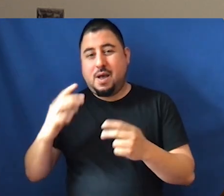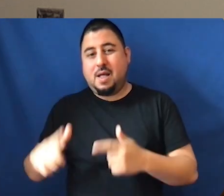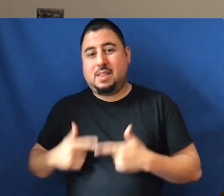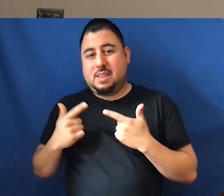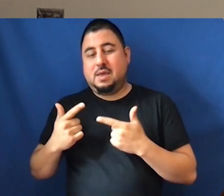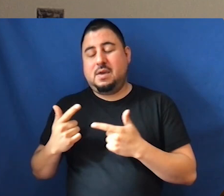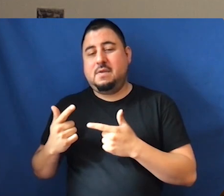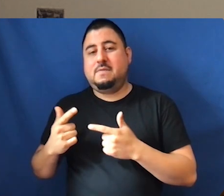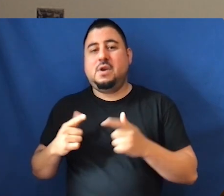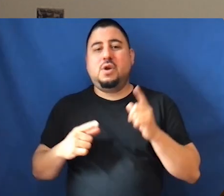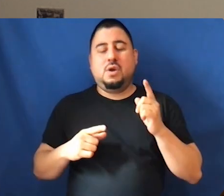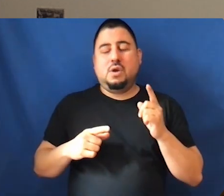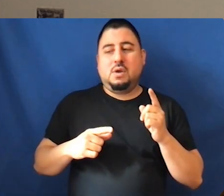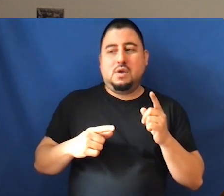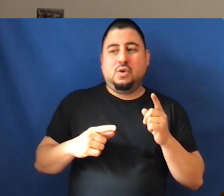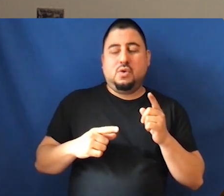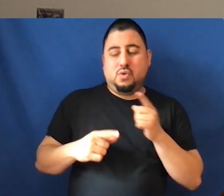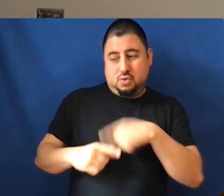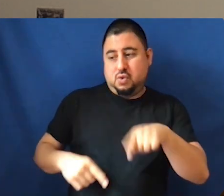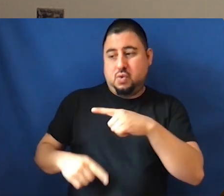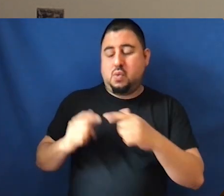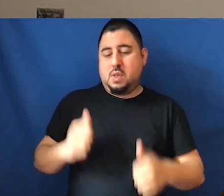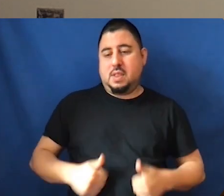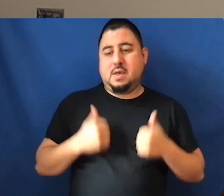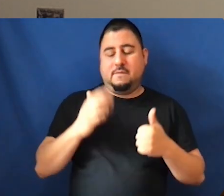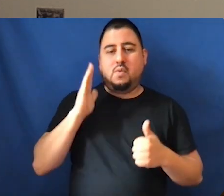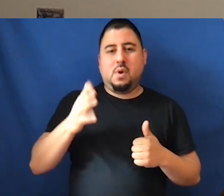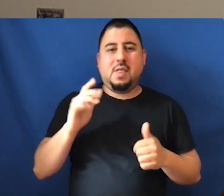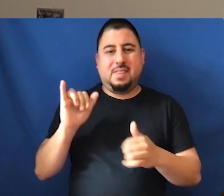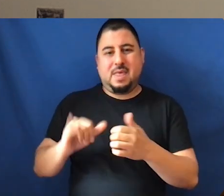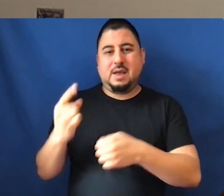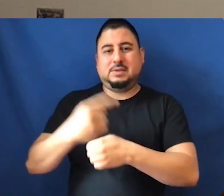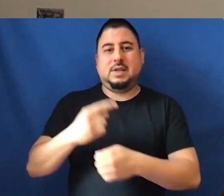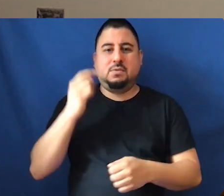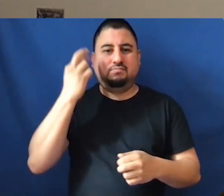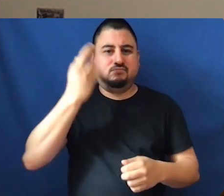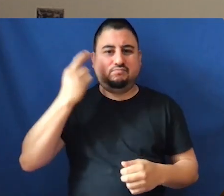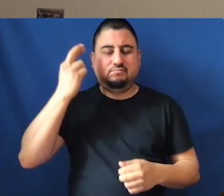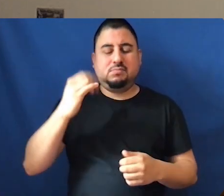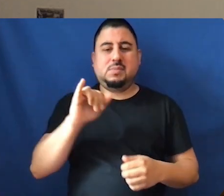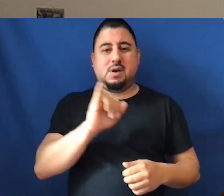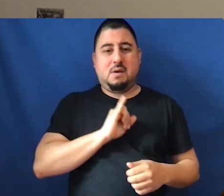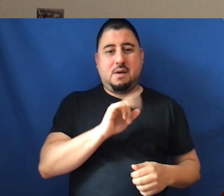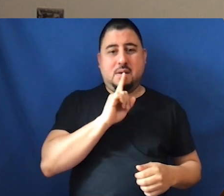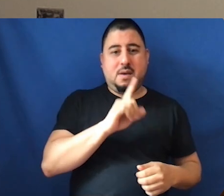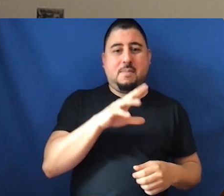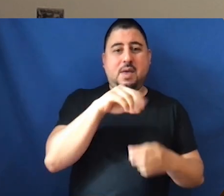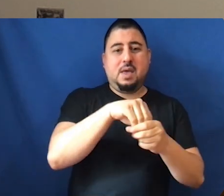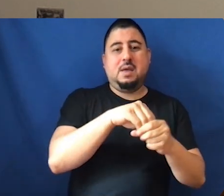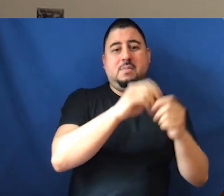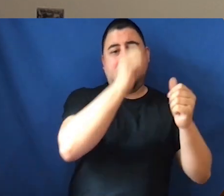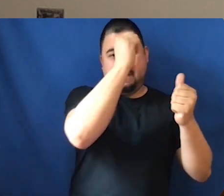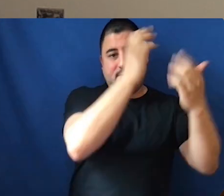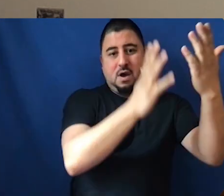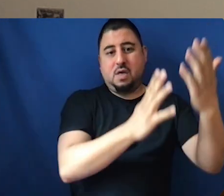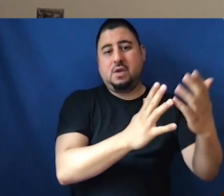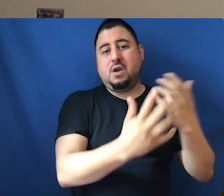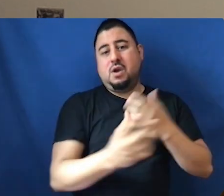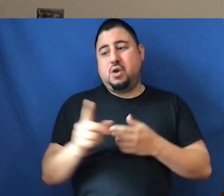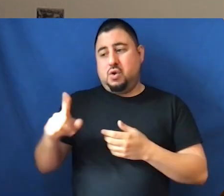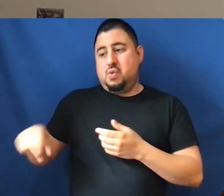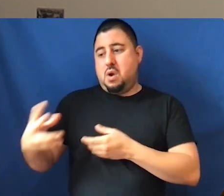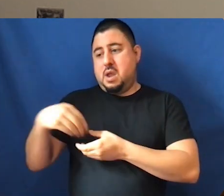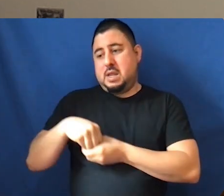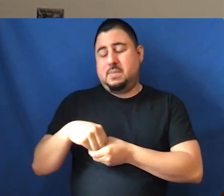you will live. On that day you will realize that I am in my Father, and you are in